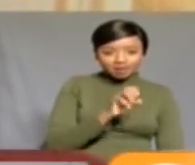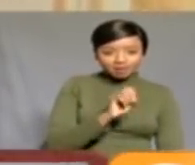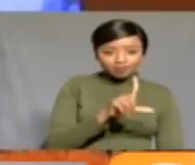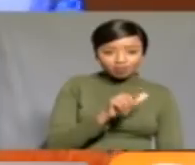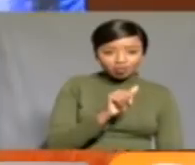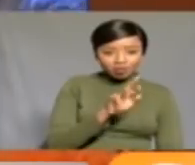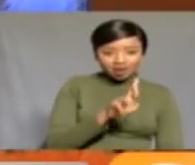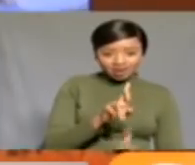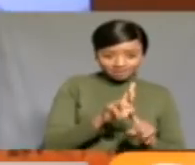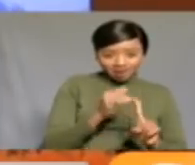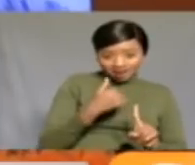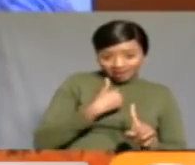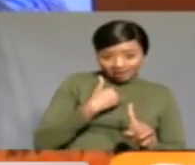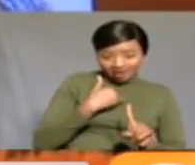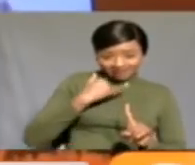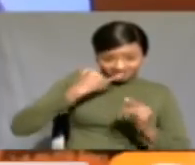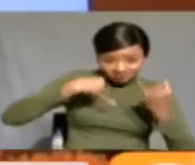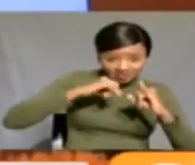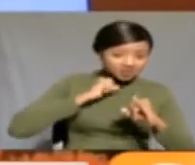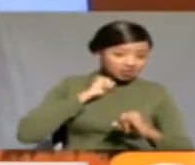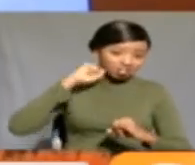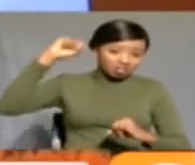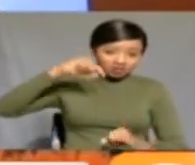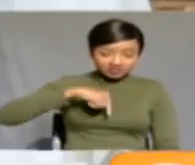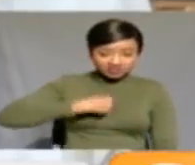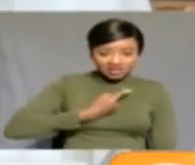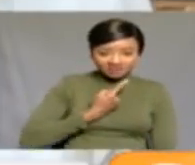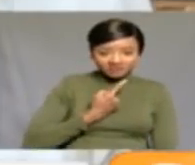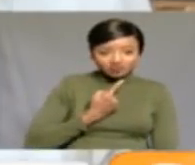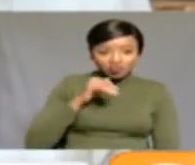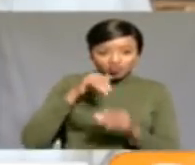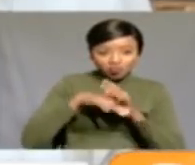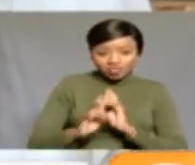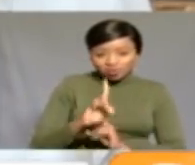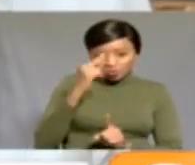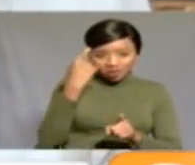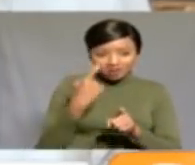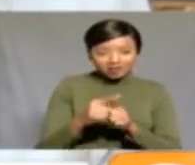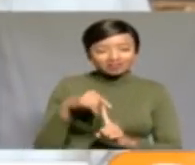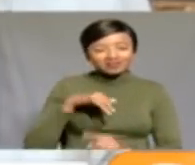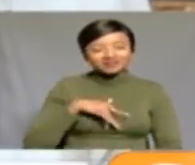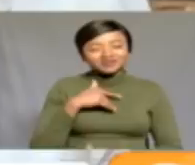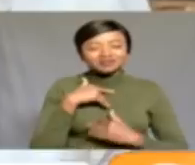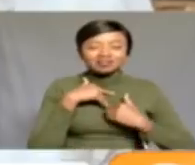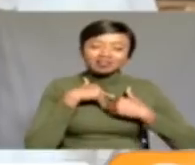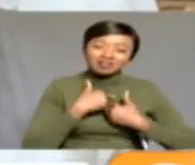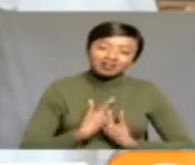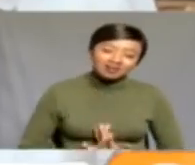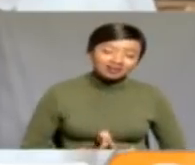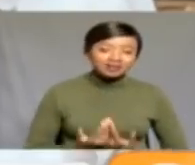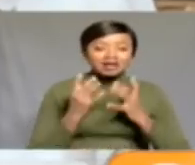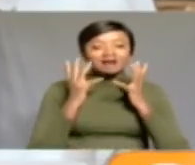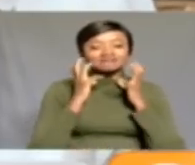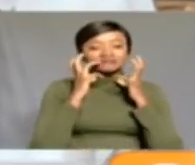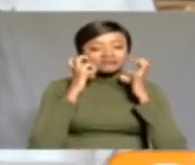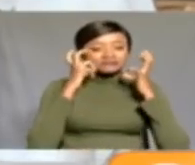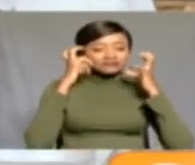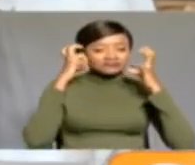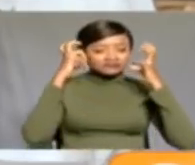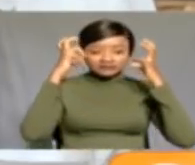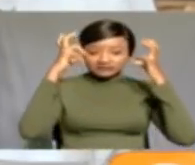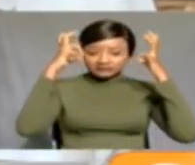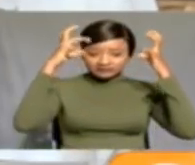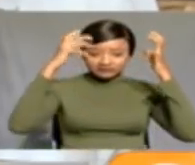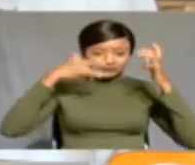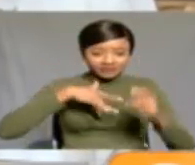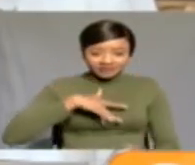attempt committing suicide six times in a span of 1 year. I felt tired, I felt frustrated, I felt like I